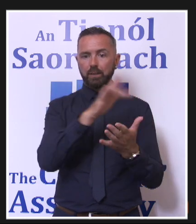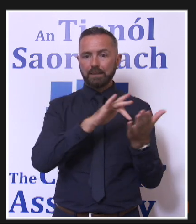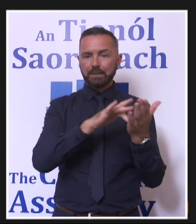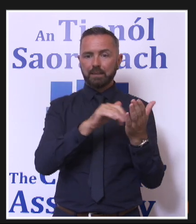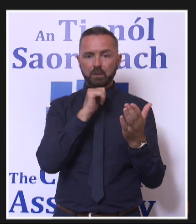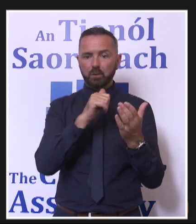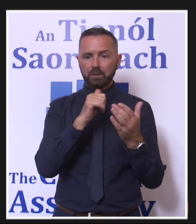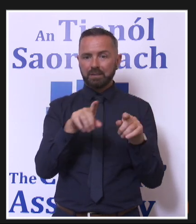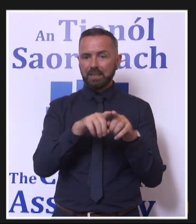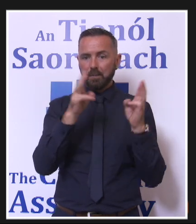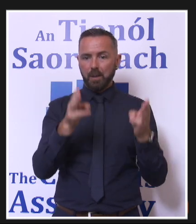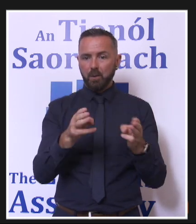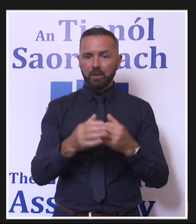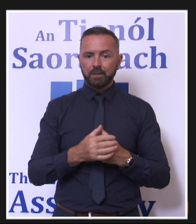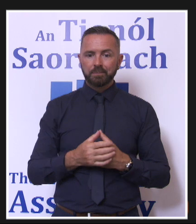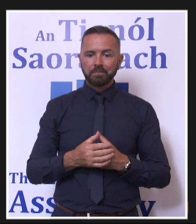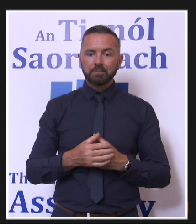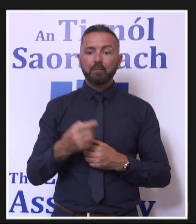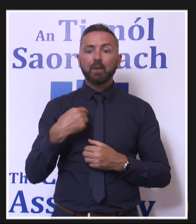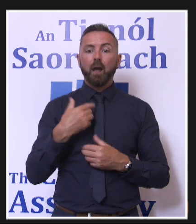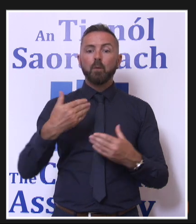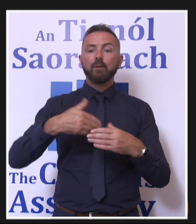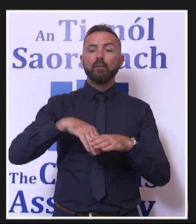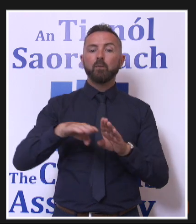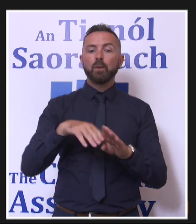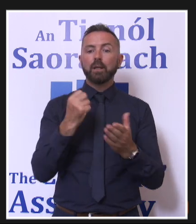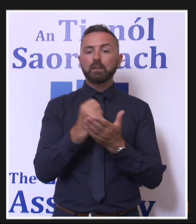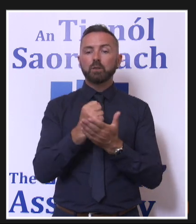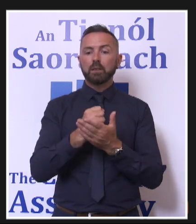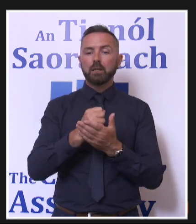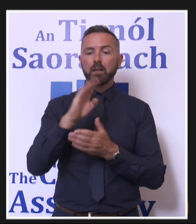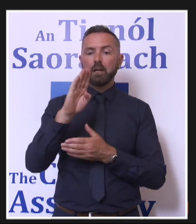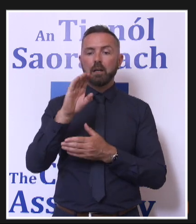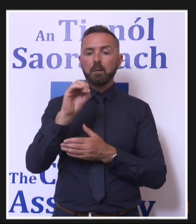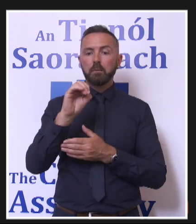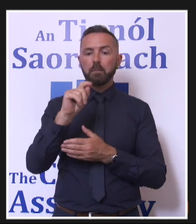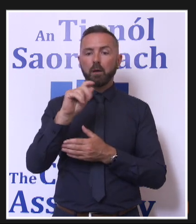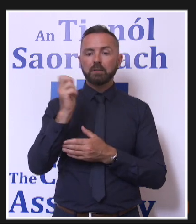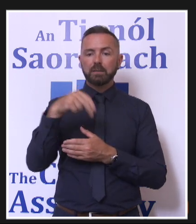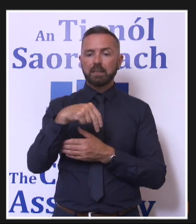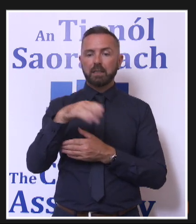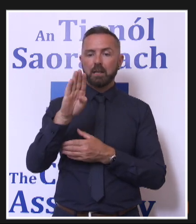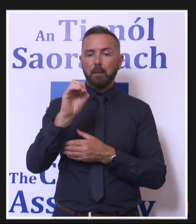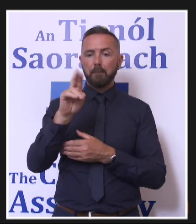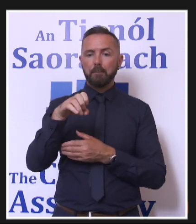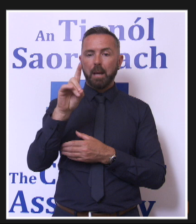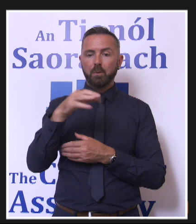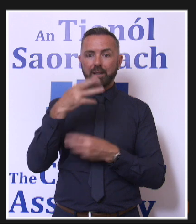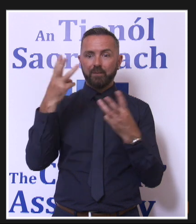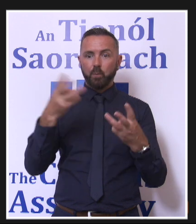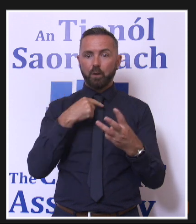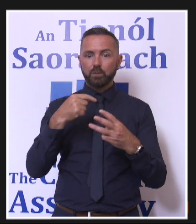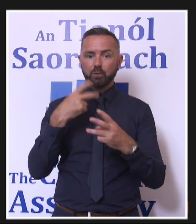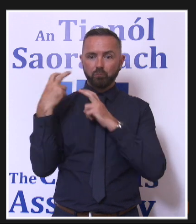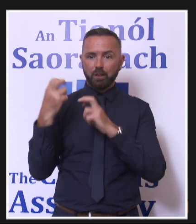States. I was part of a study, I helped to write it, called Boston Bound. Once again, if someone wants to do some